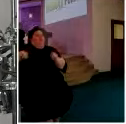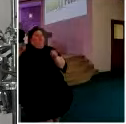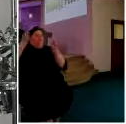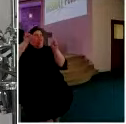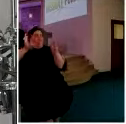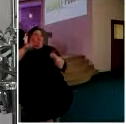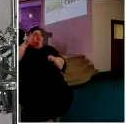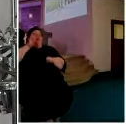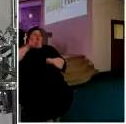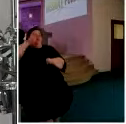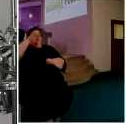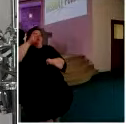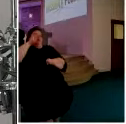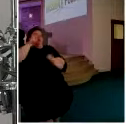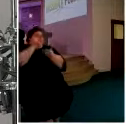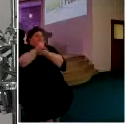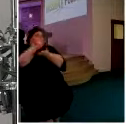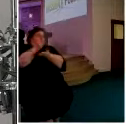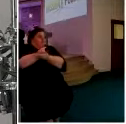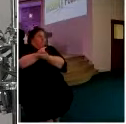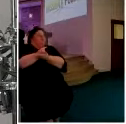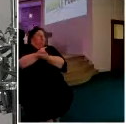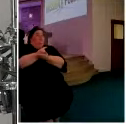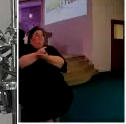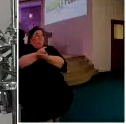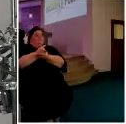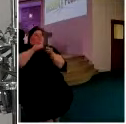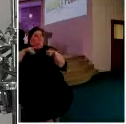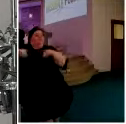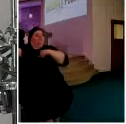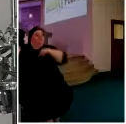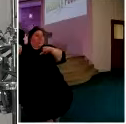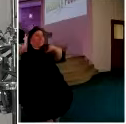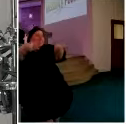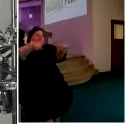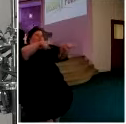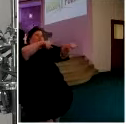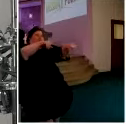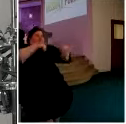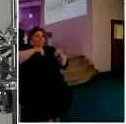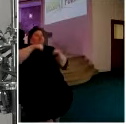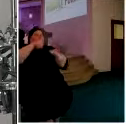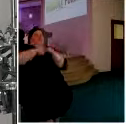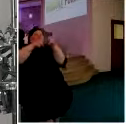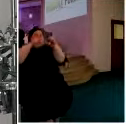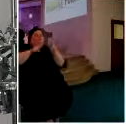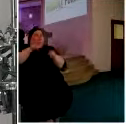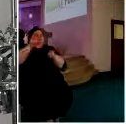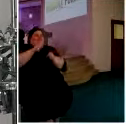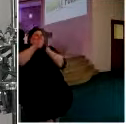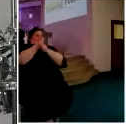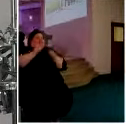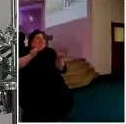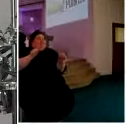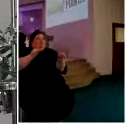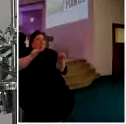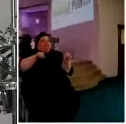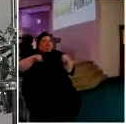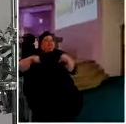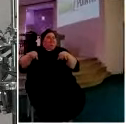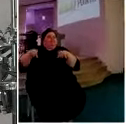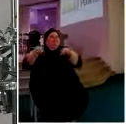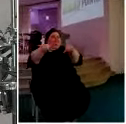the gospel. He gives a common ground for everybody that needs to hear salvation. That common ground is quite